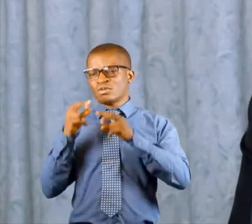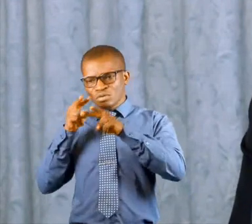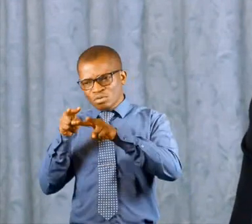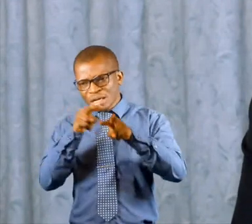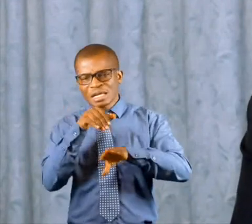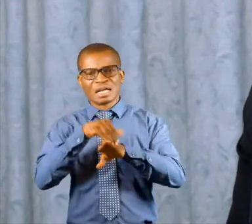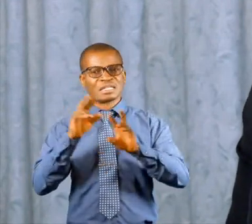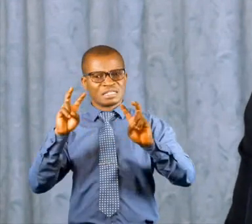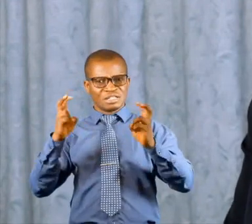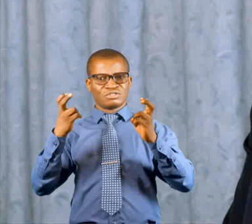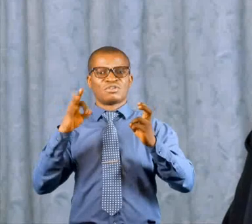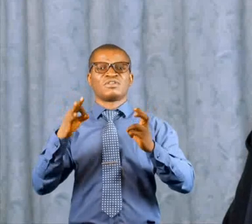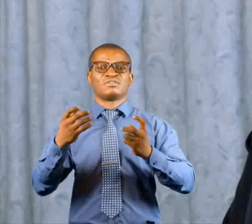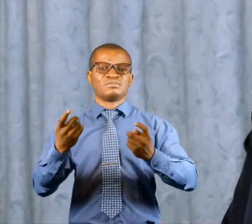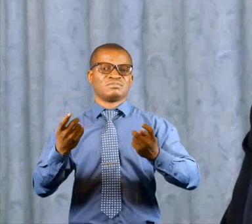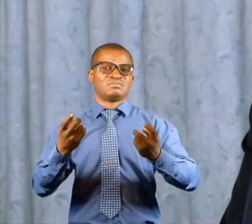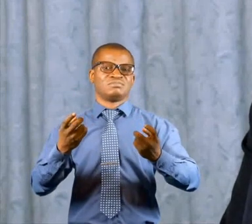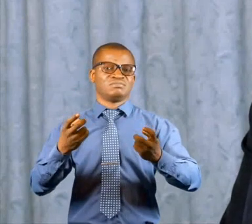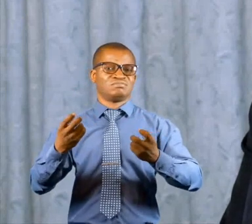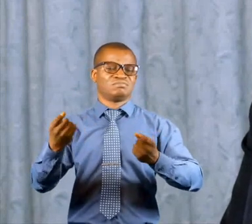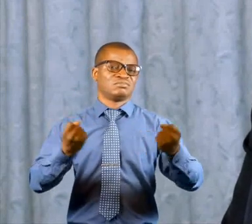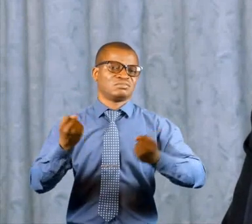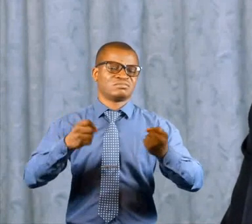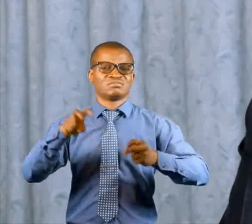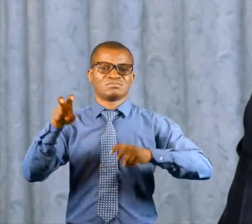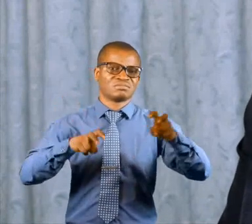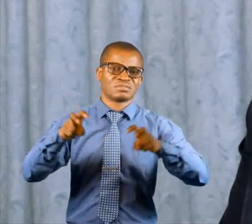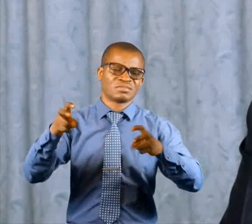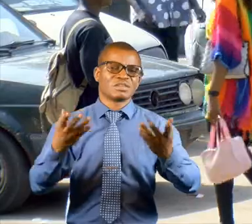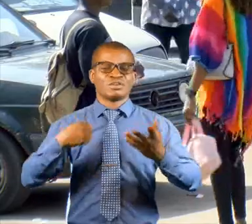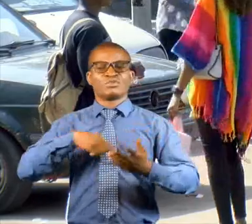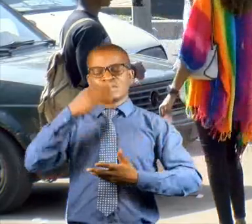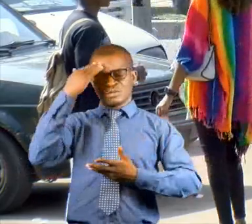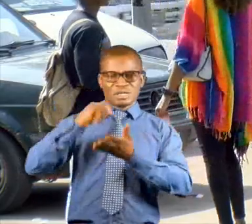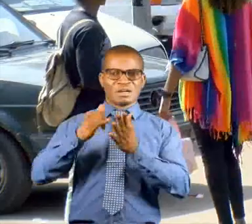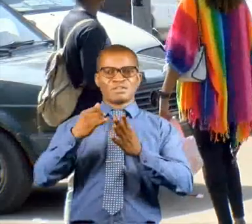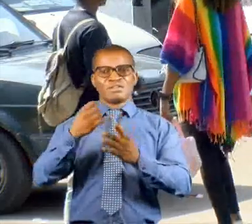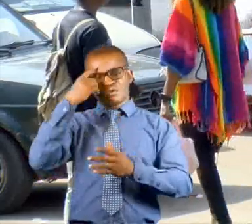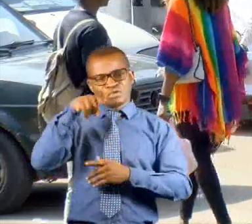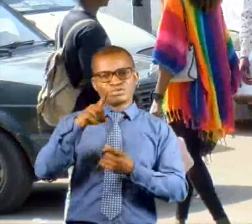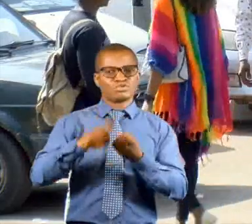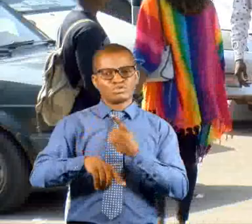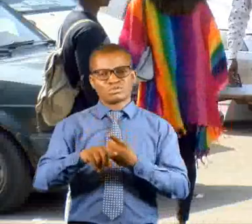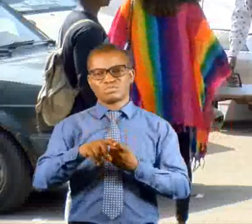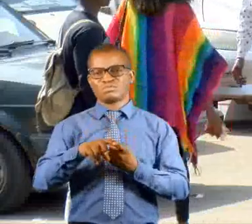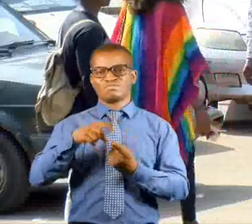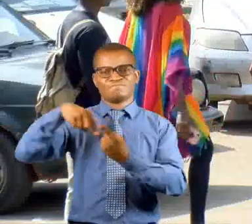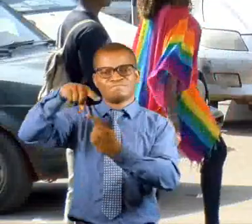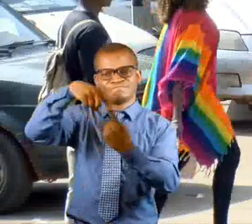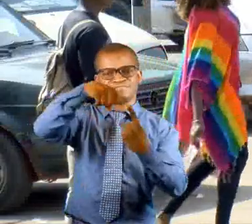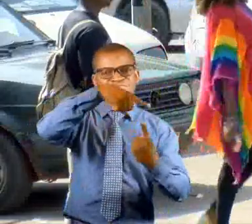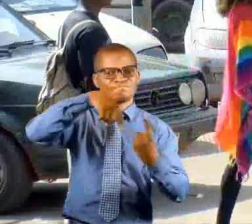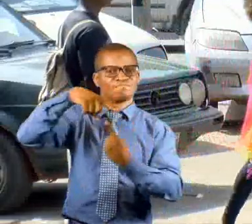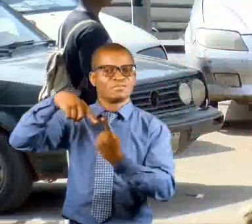Looking at the issue of transportation, we know that for you to move from one point to the